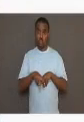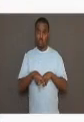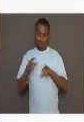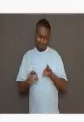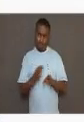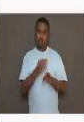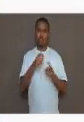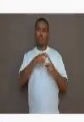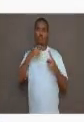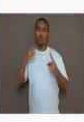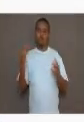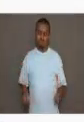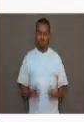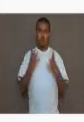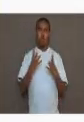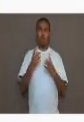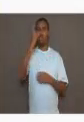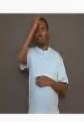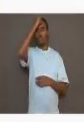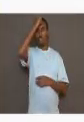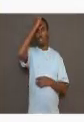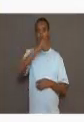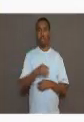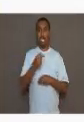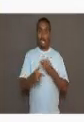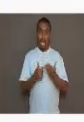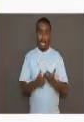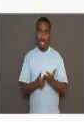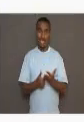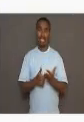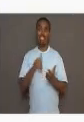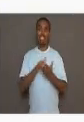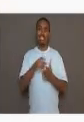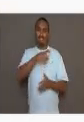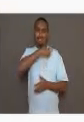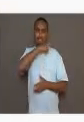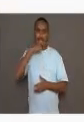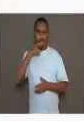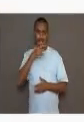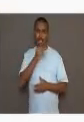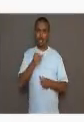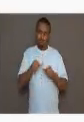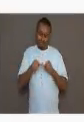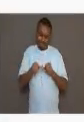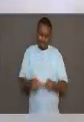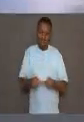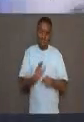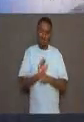from a volcano in Turkey. Then they are dried and pressed.